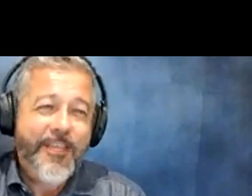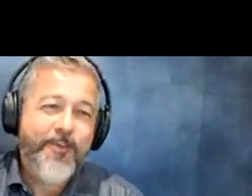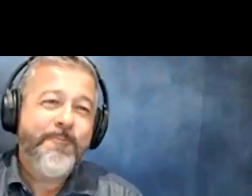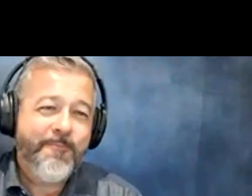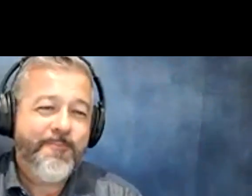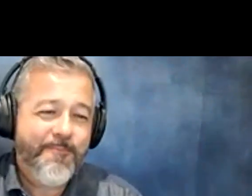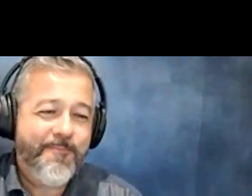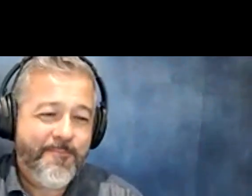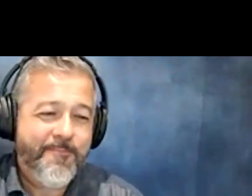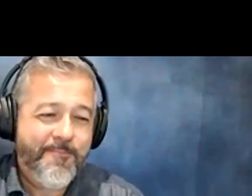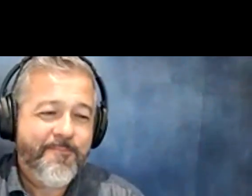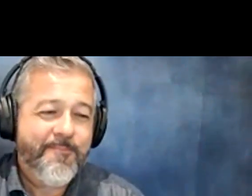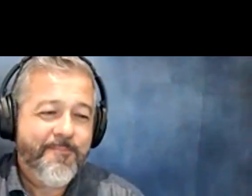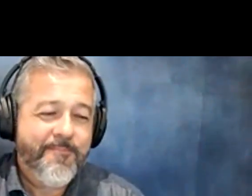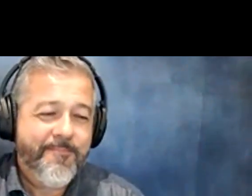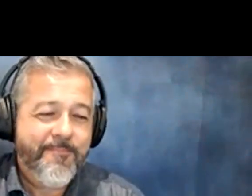Sure, thank you.